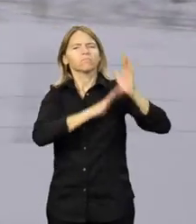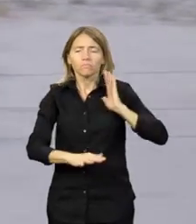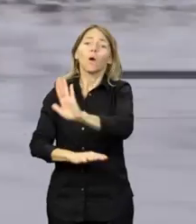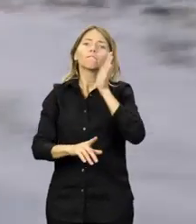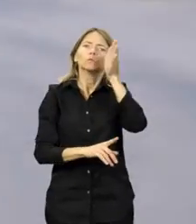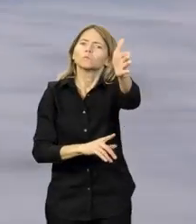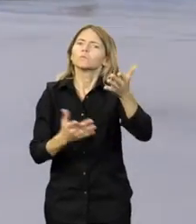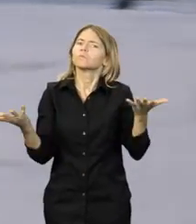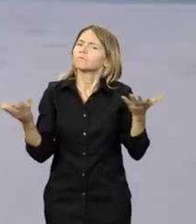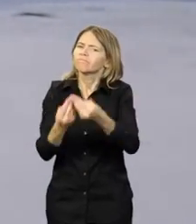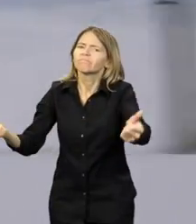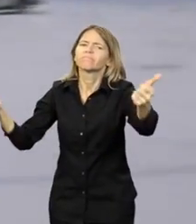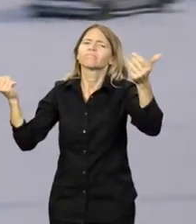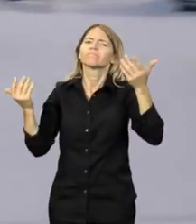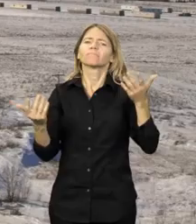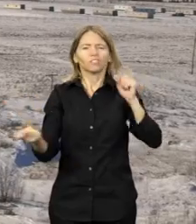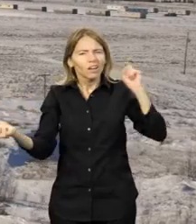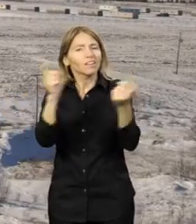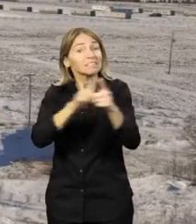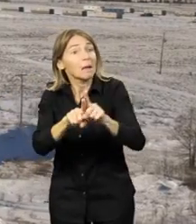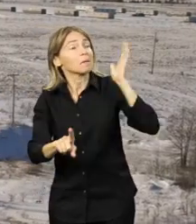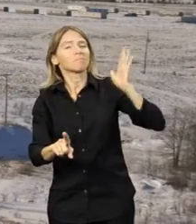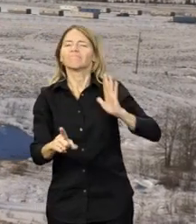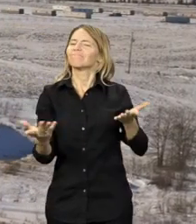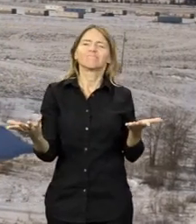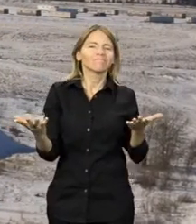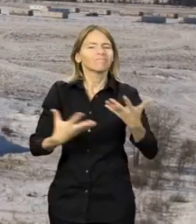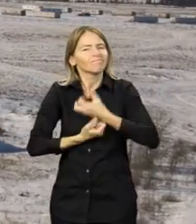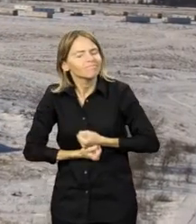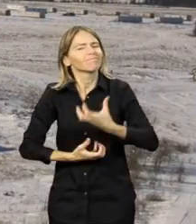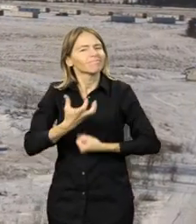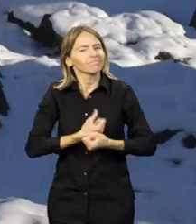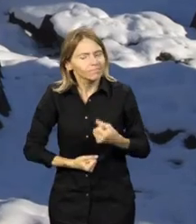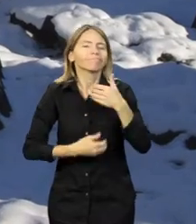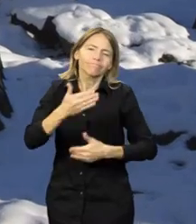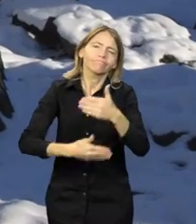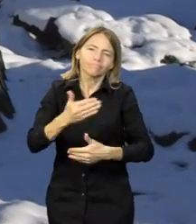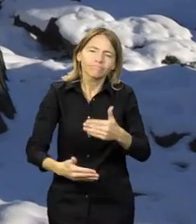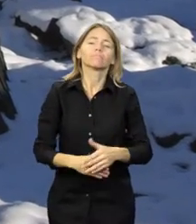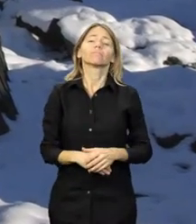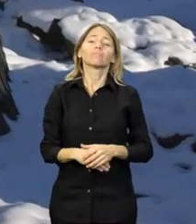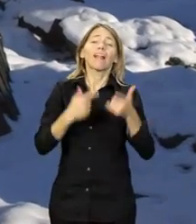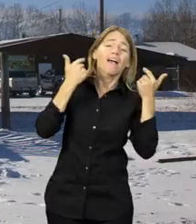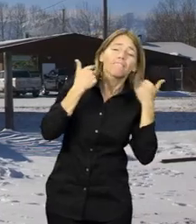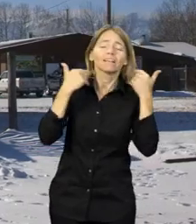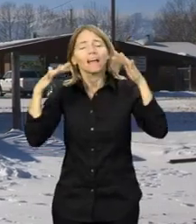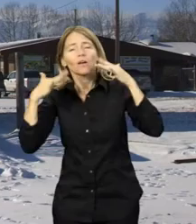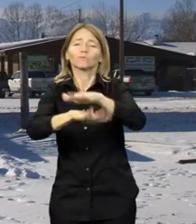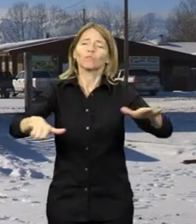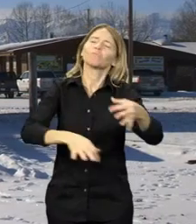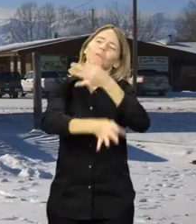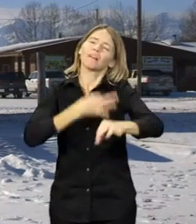broken, their future scooped up and sent away, never to be the same. Silence replacing the sound of children's